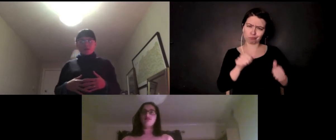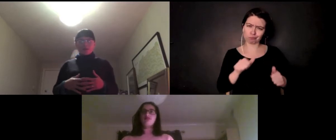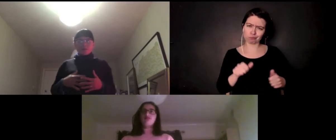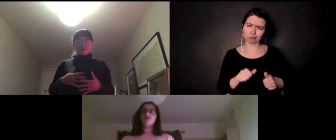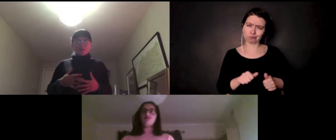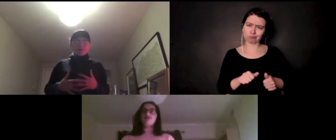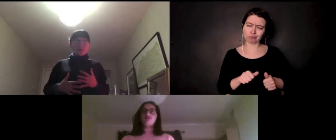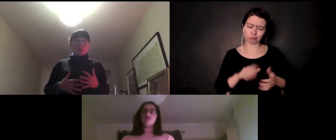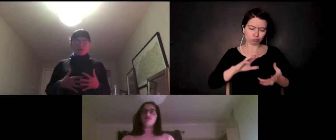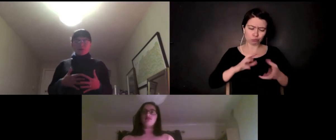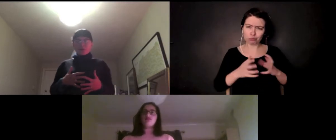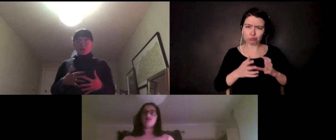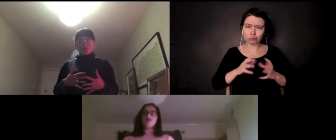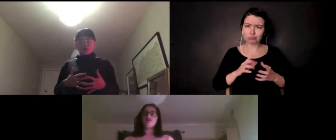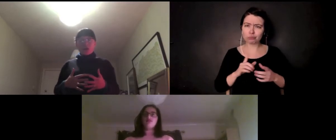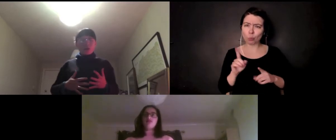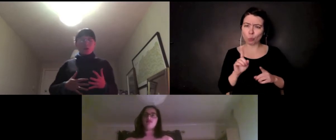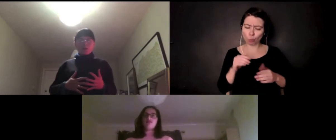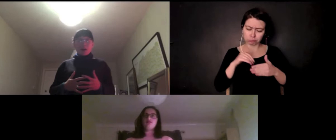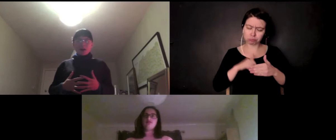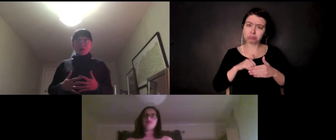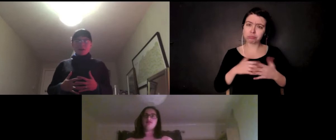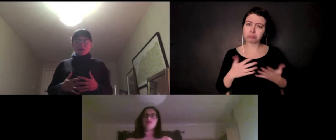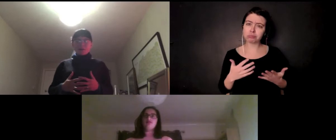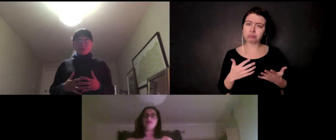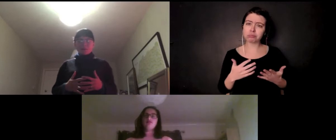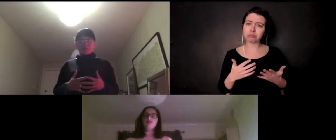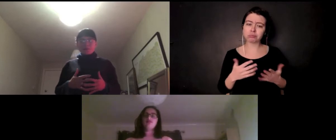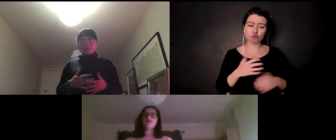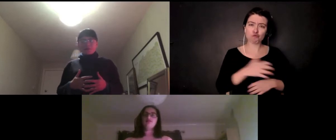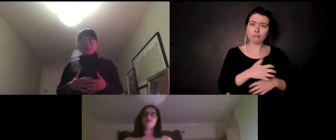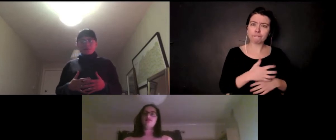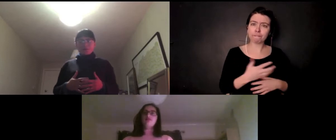Does it feel rough or smooth, cold, hot?